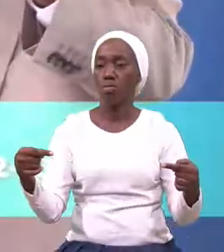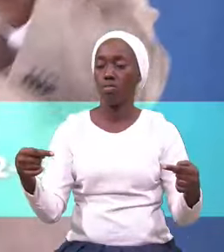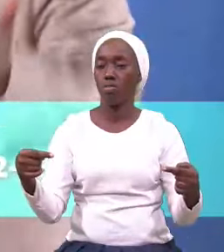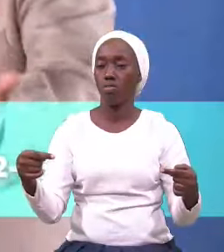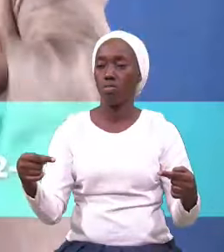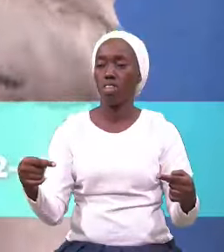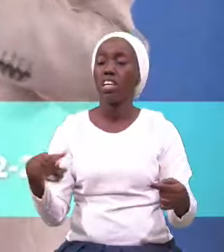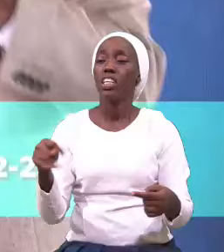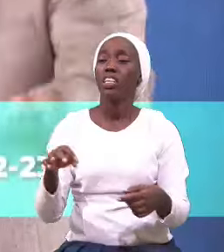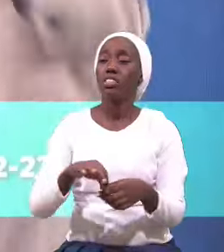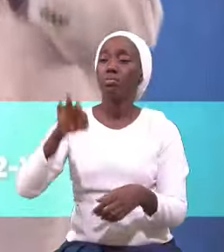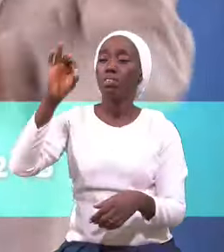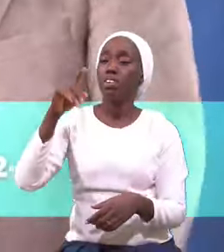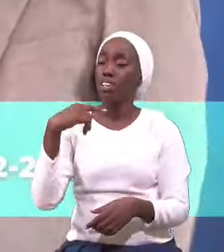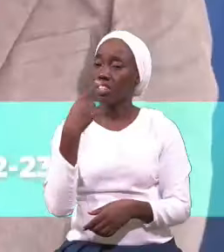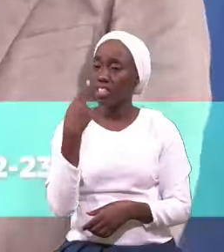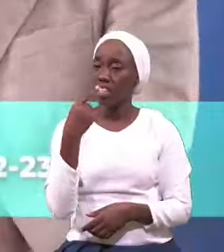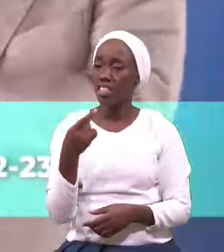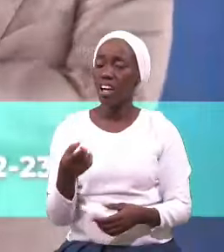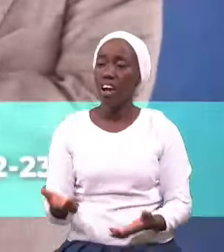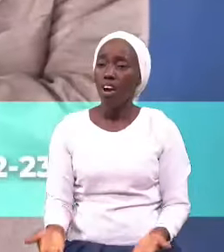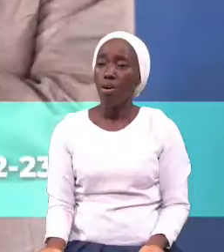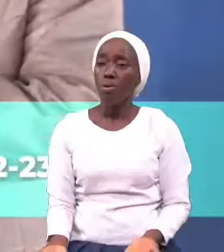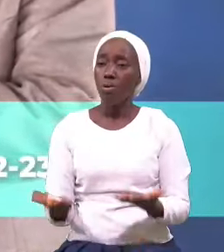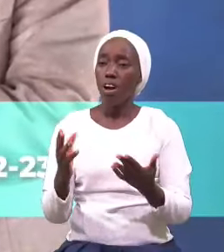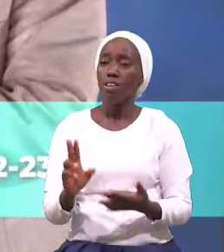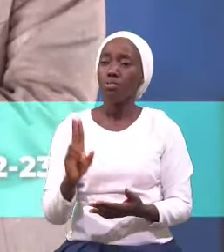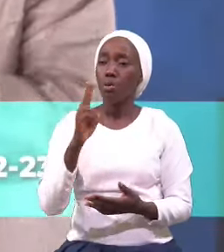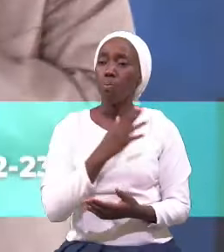The Spirit says, rise up and speak.